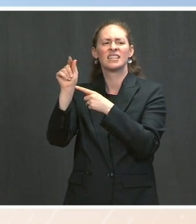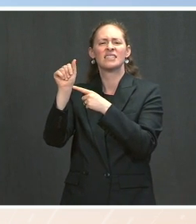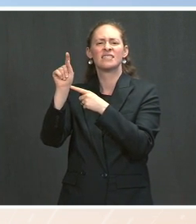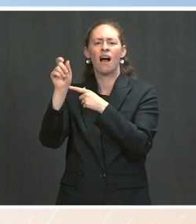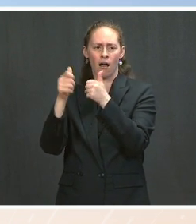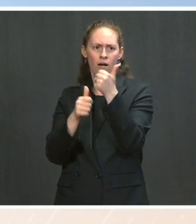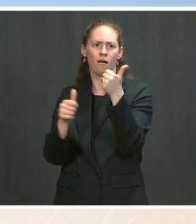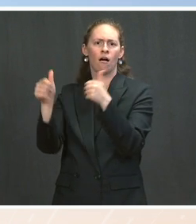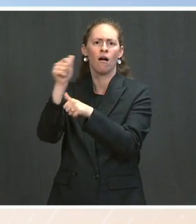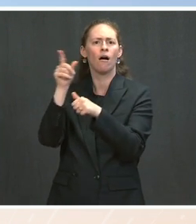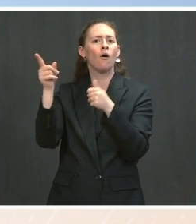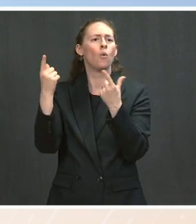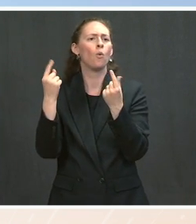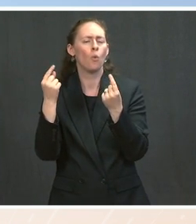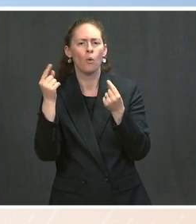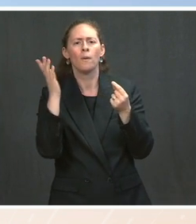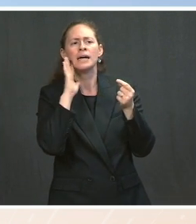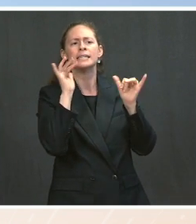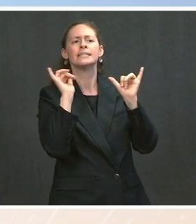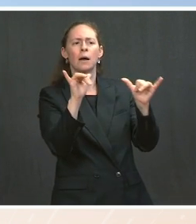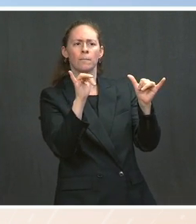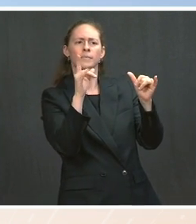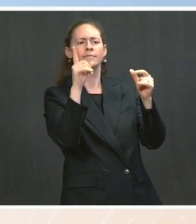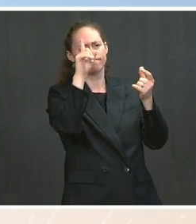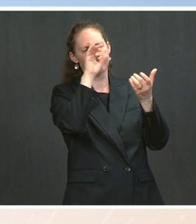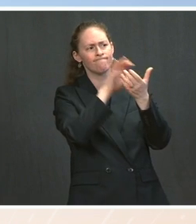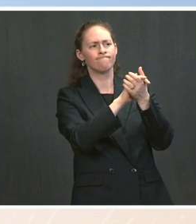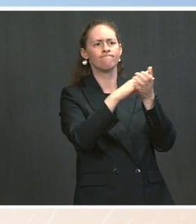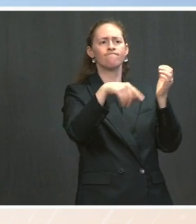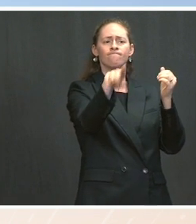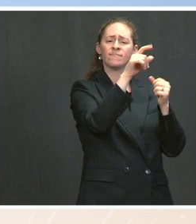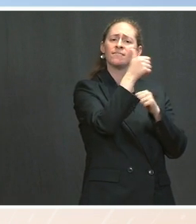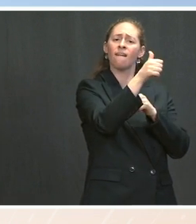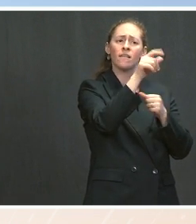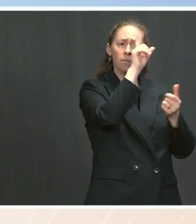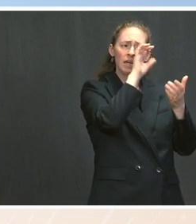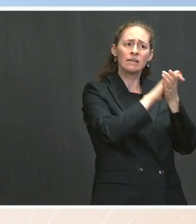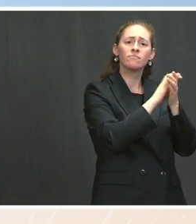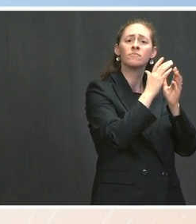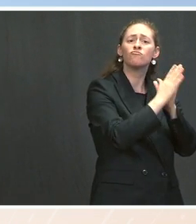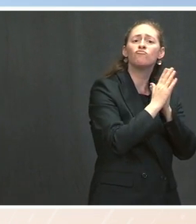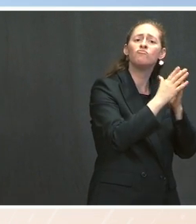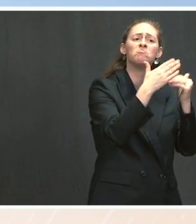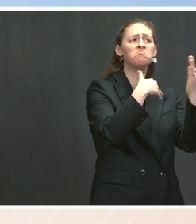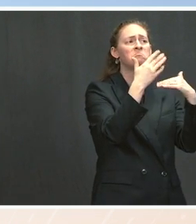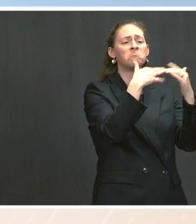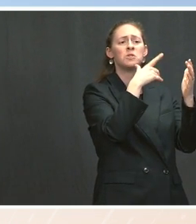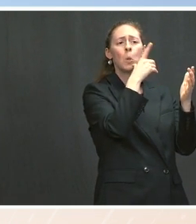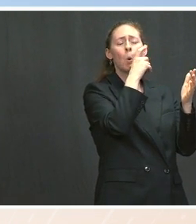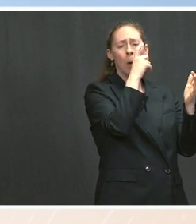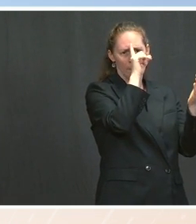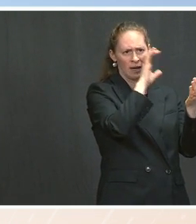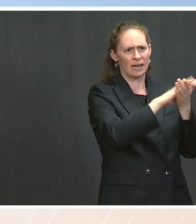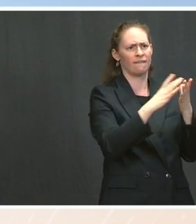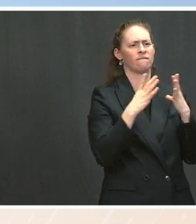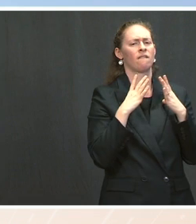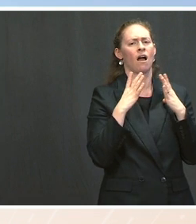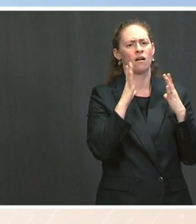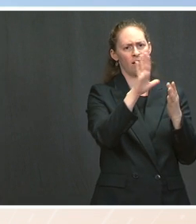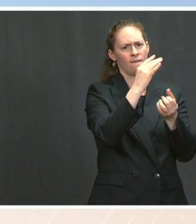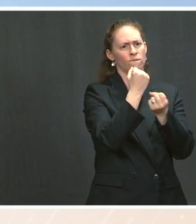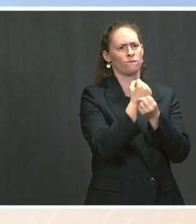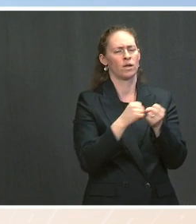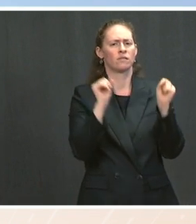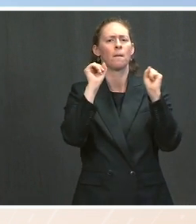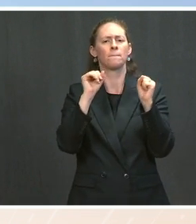the world. When they have engagements diplomatically, when we have bilateral meetings, through public and private conversations. And closer to